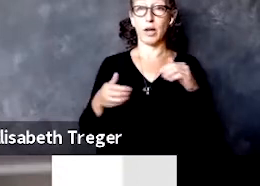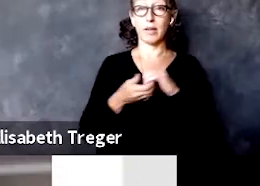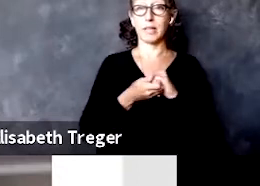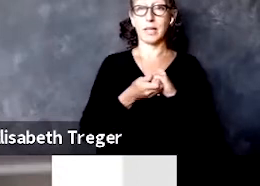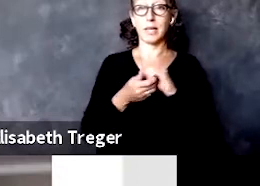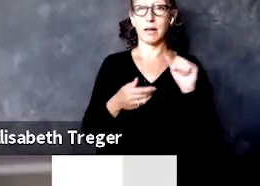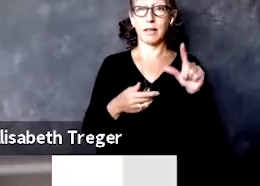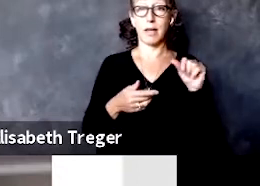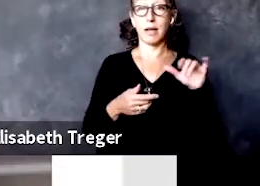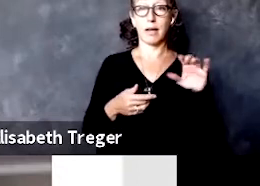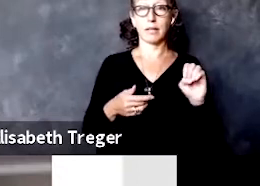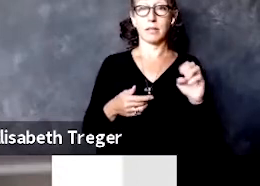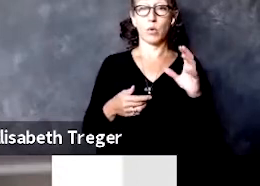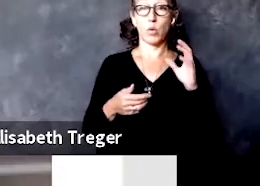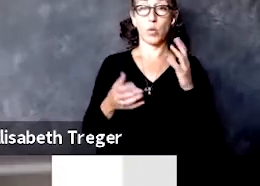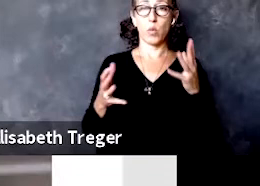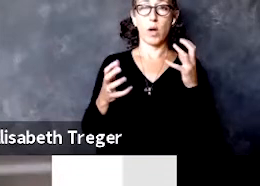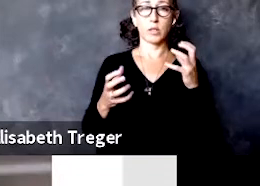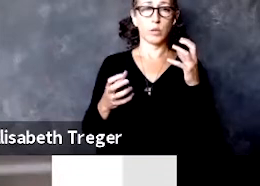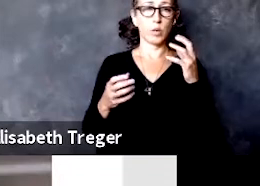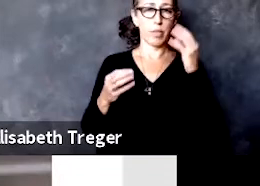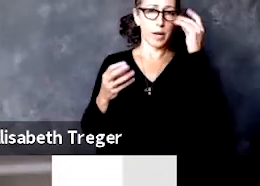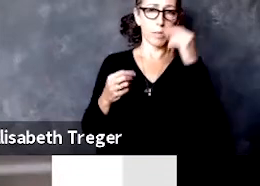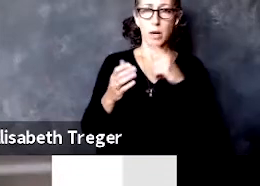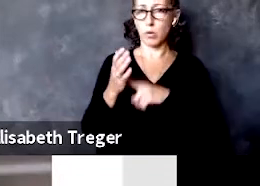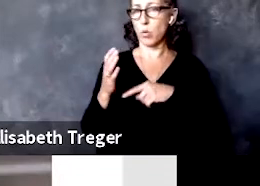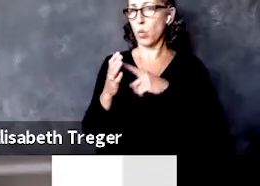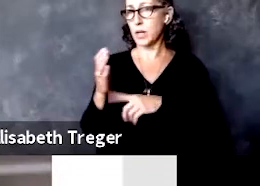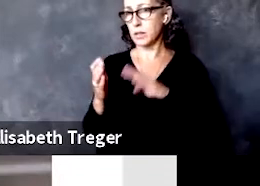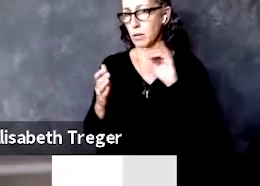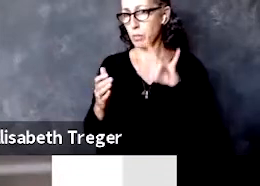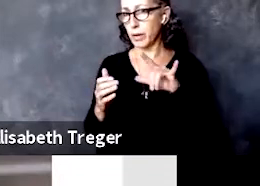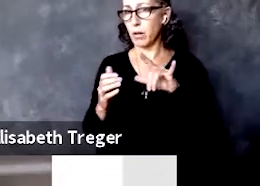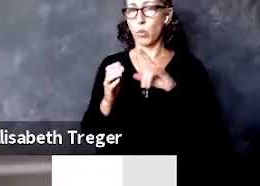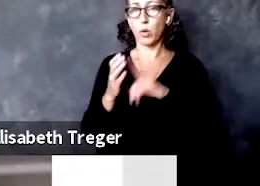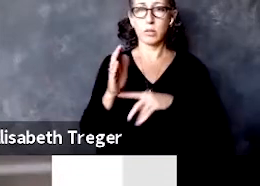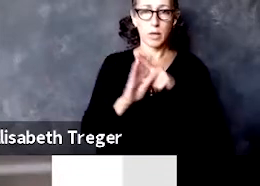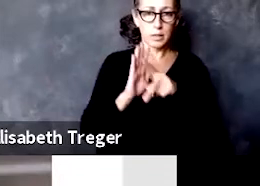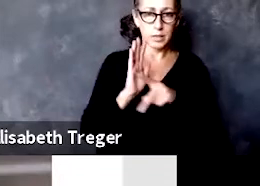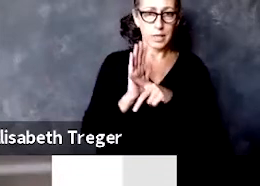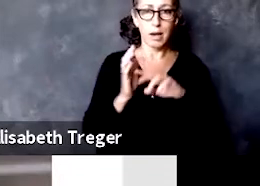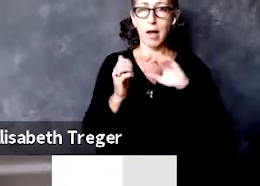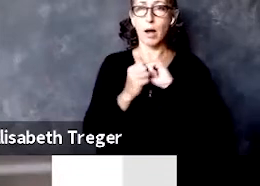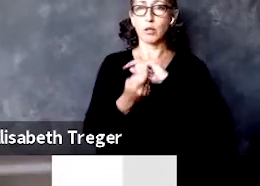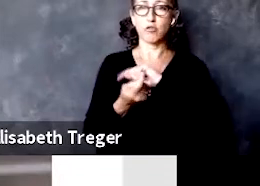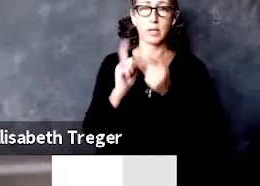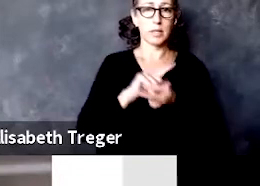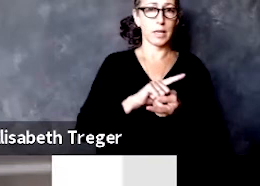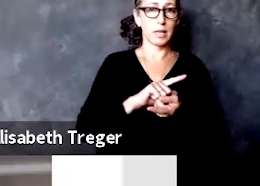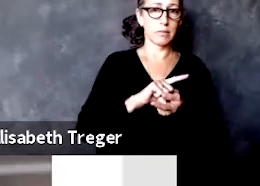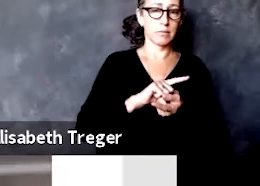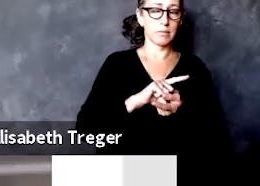at, what it involves, what the policies are, and how we can translate that into straight